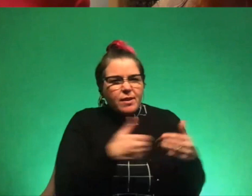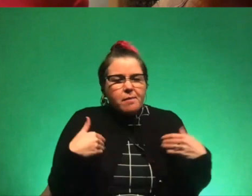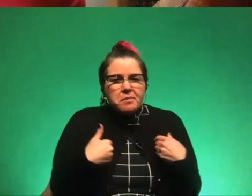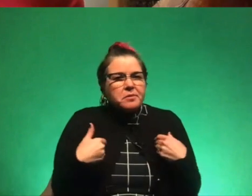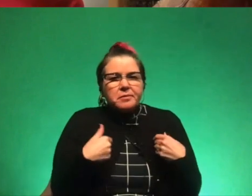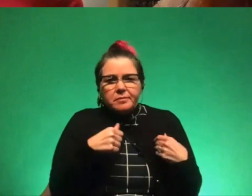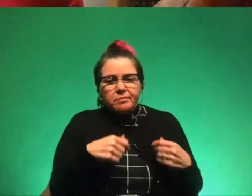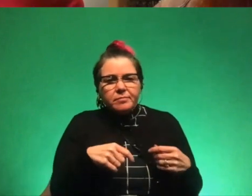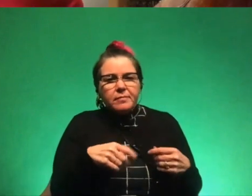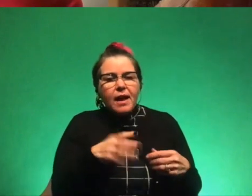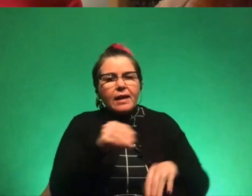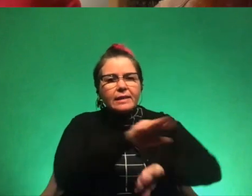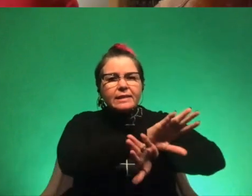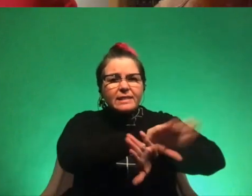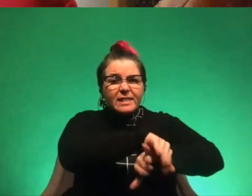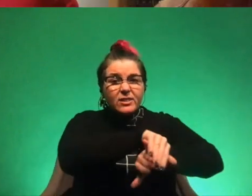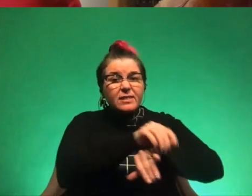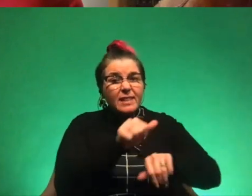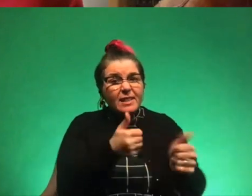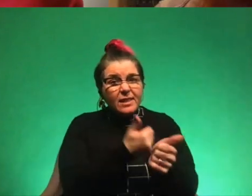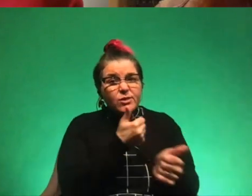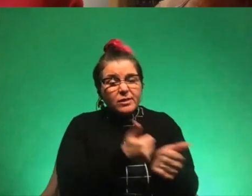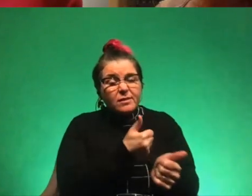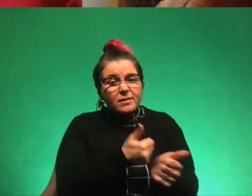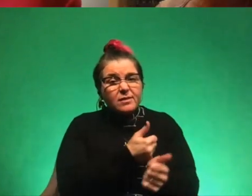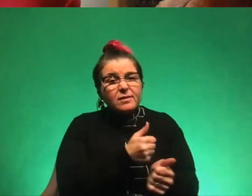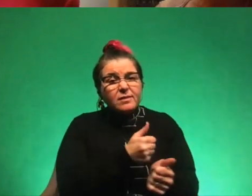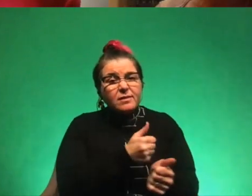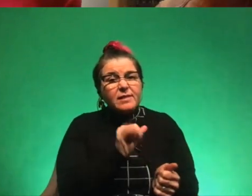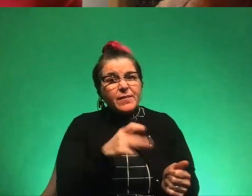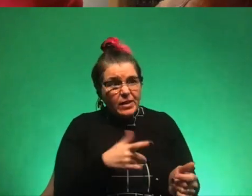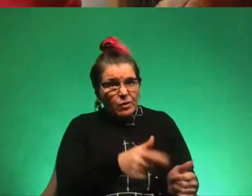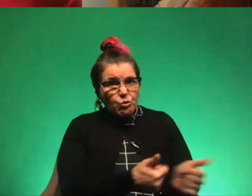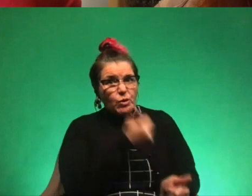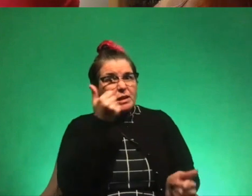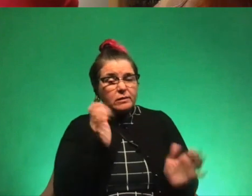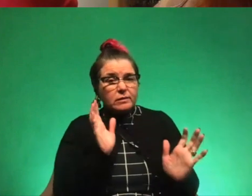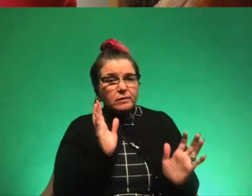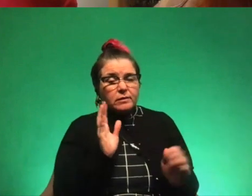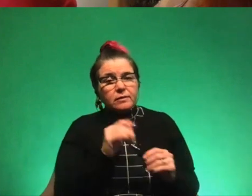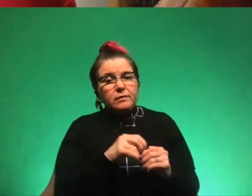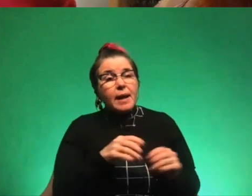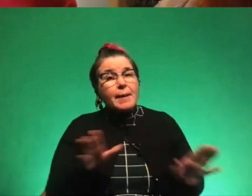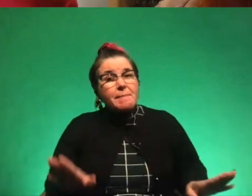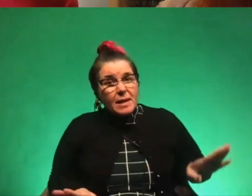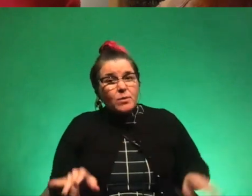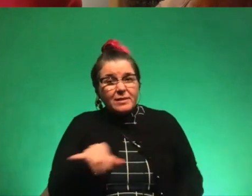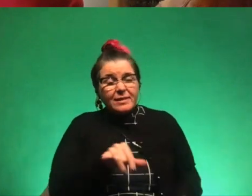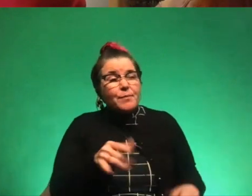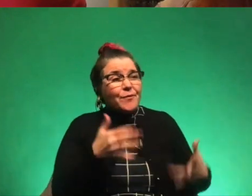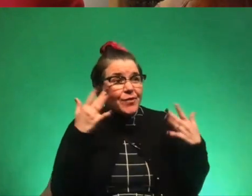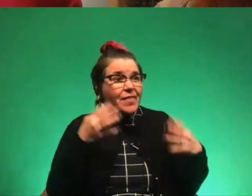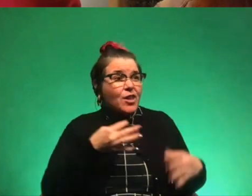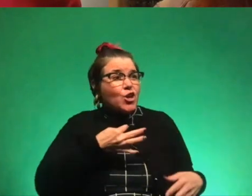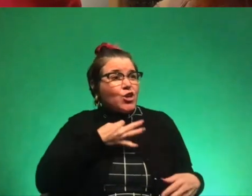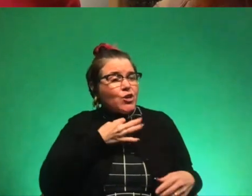And certainly things like seals, they can be kind of dangerous if they feel threatened. And you know, even penguins as well, they're pretty friendly and curious,